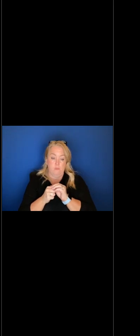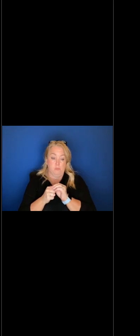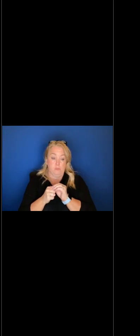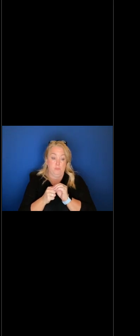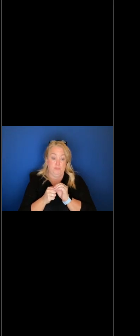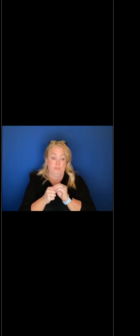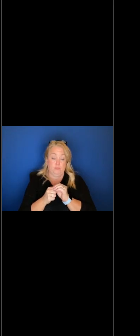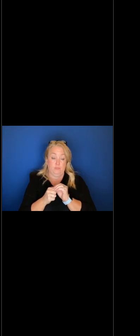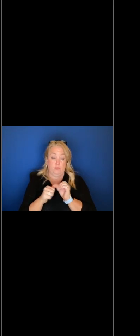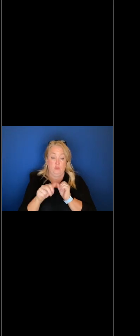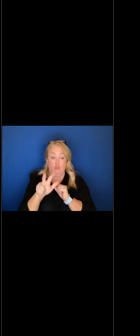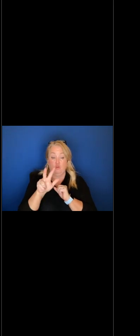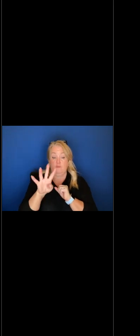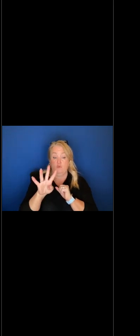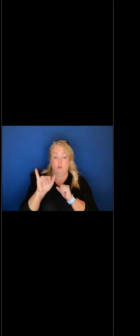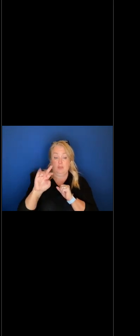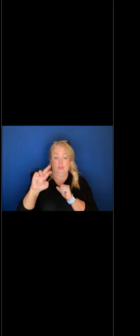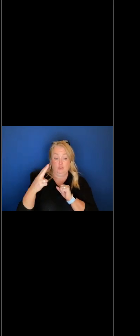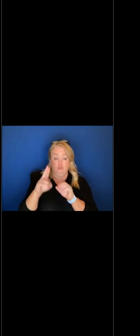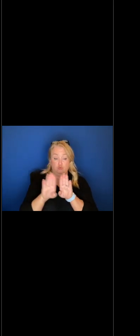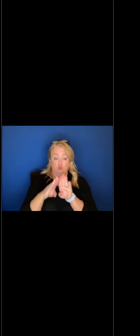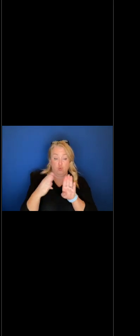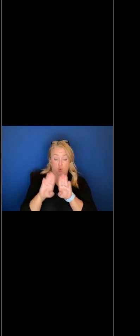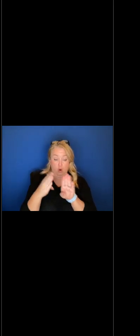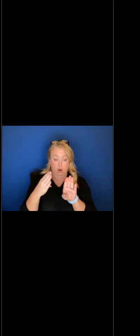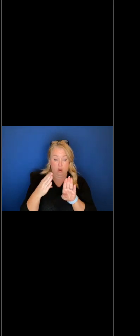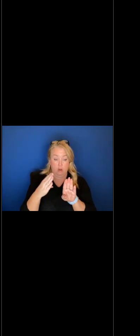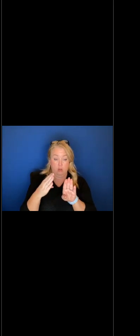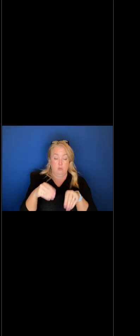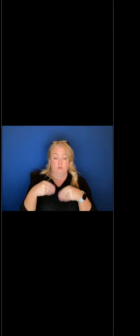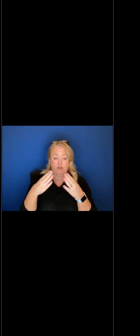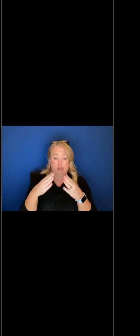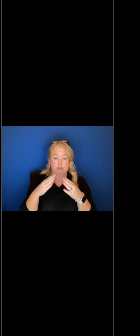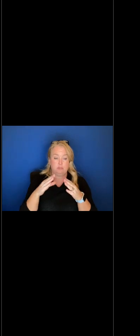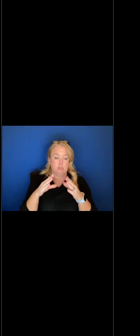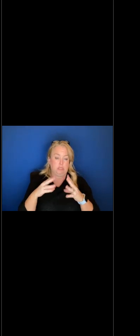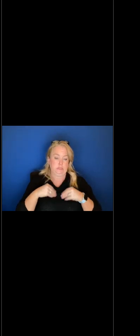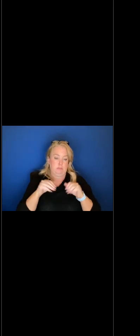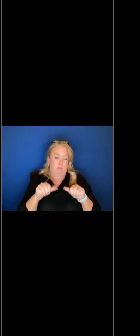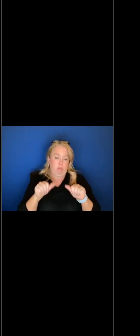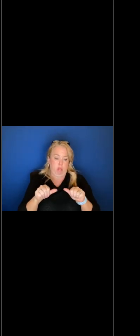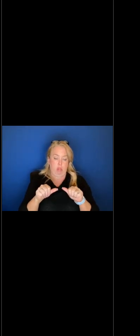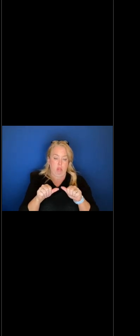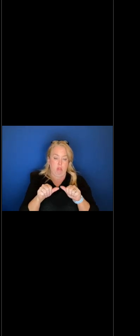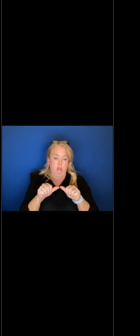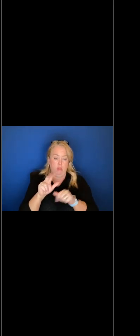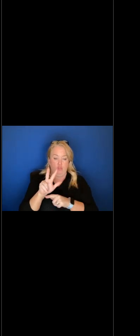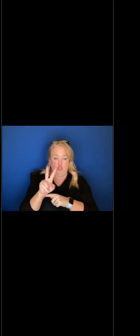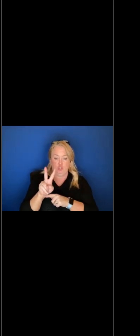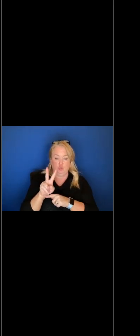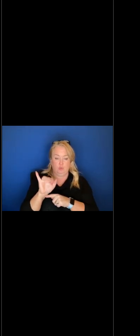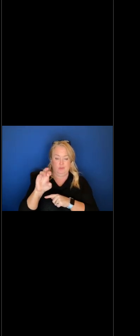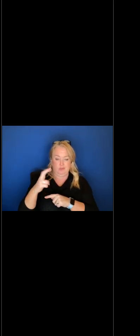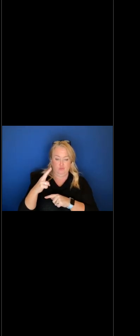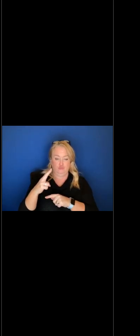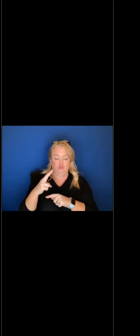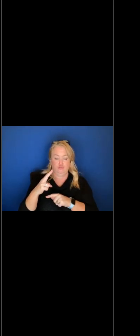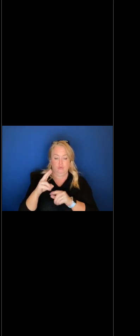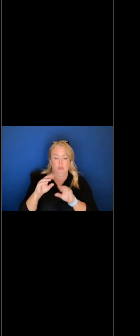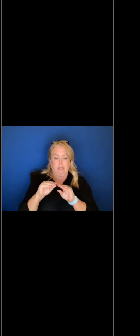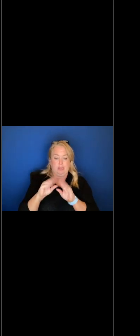A 34-inch door provides an acceptable nominal